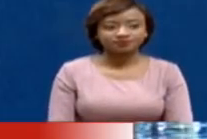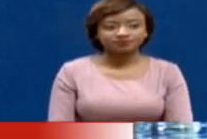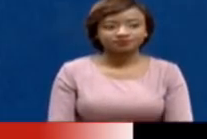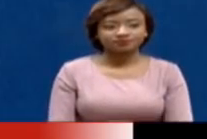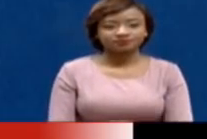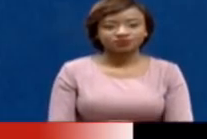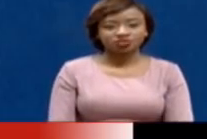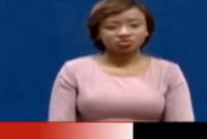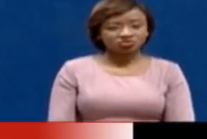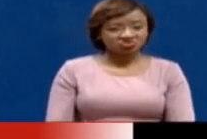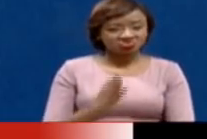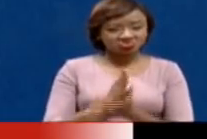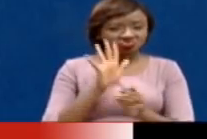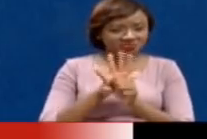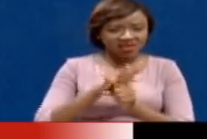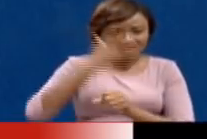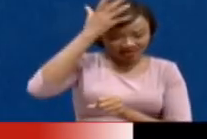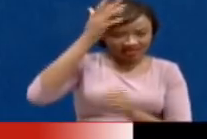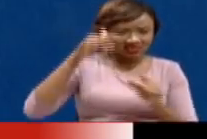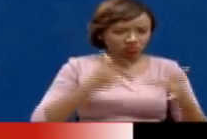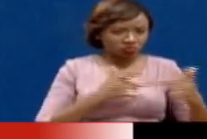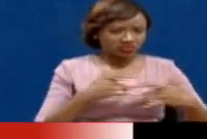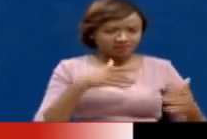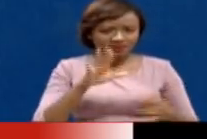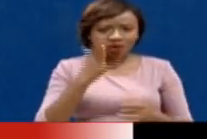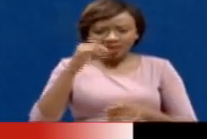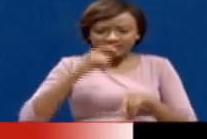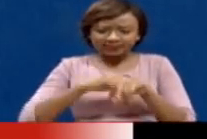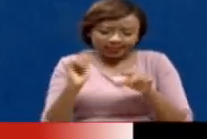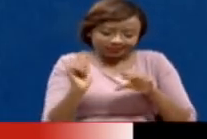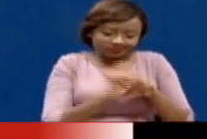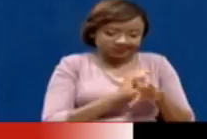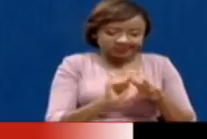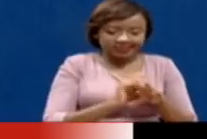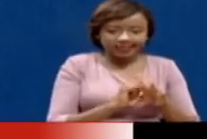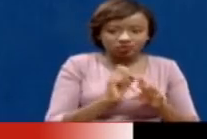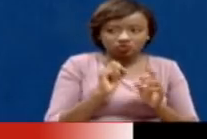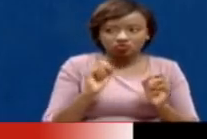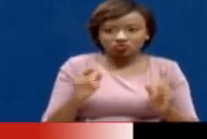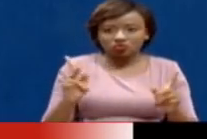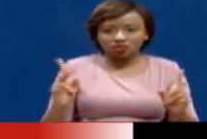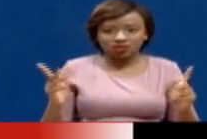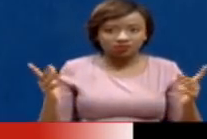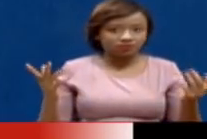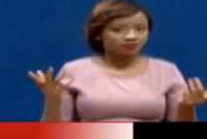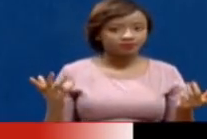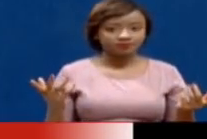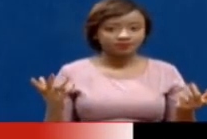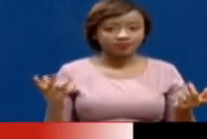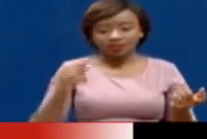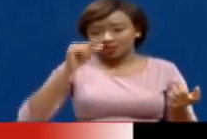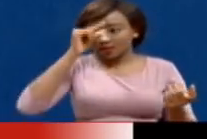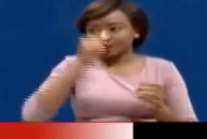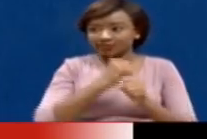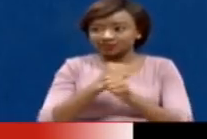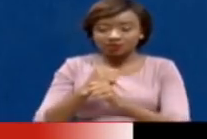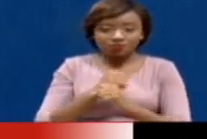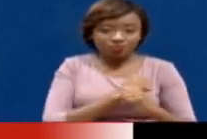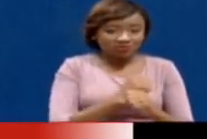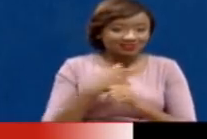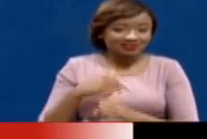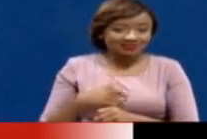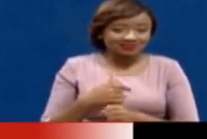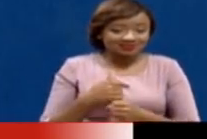main concern for the nurses, because they're wondering, once they've been trained, how is the government going to protect their people back at home, their loved